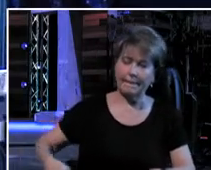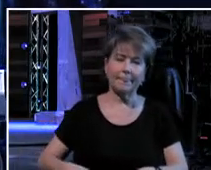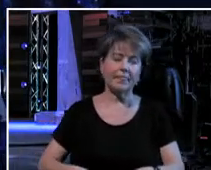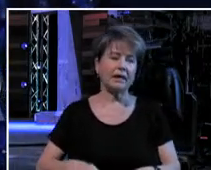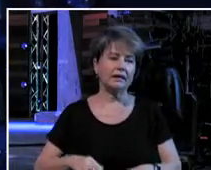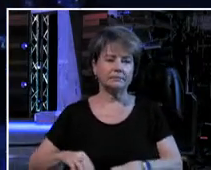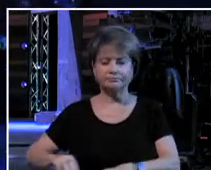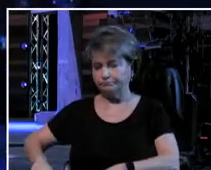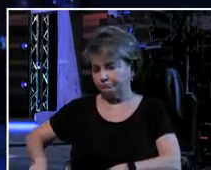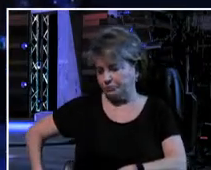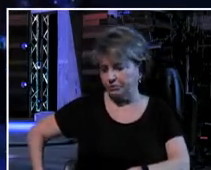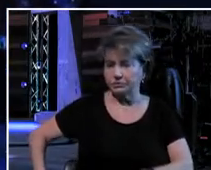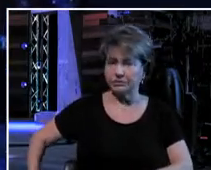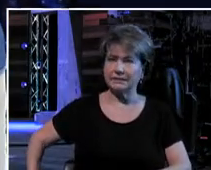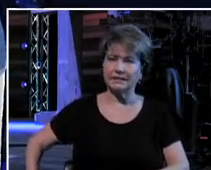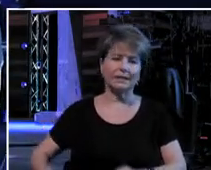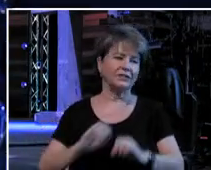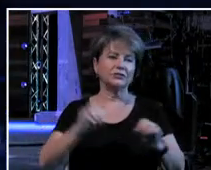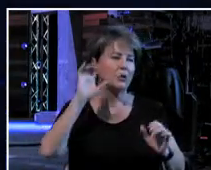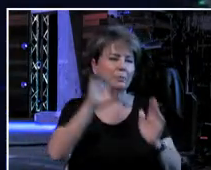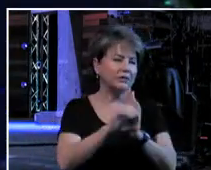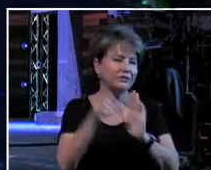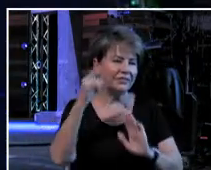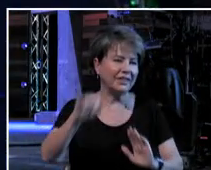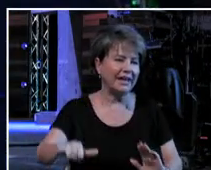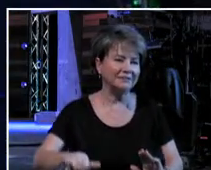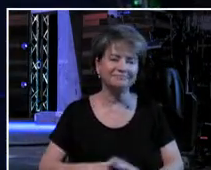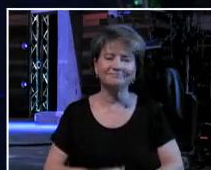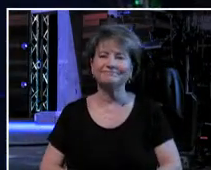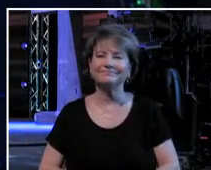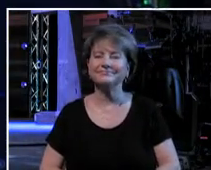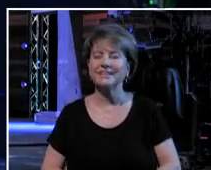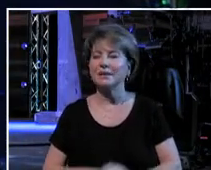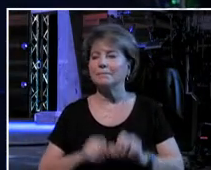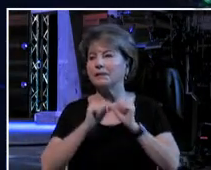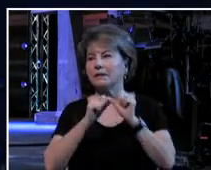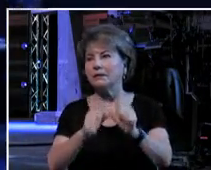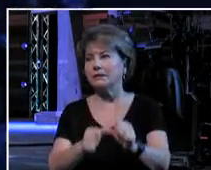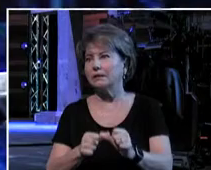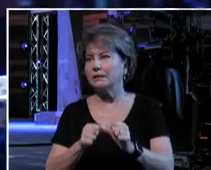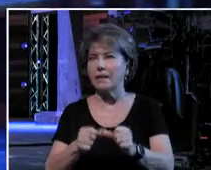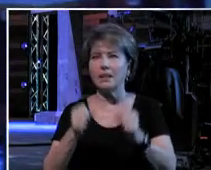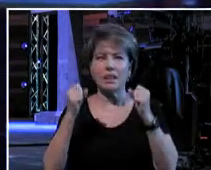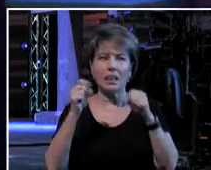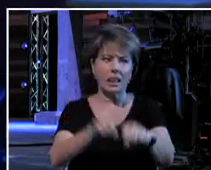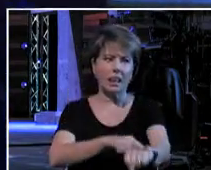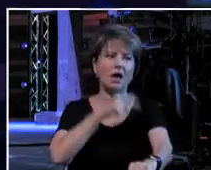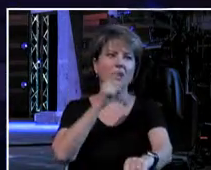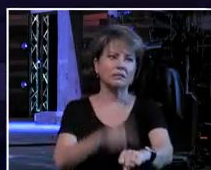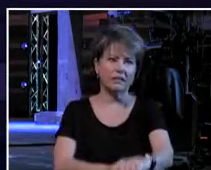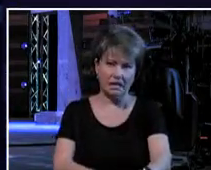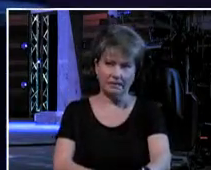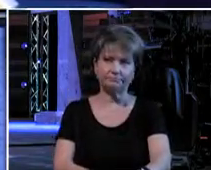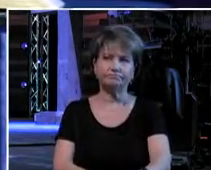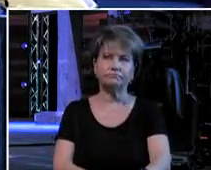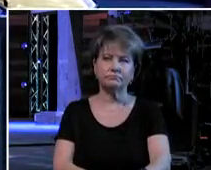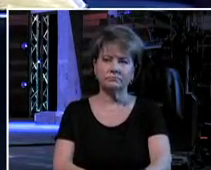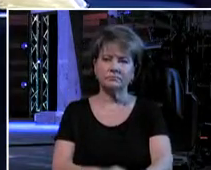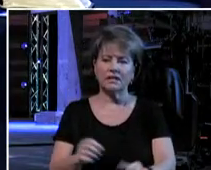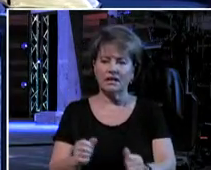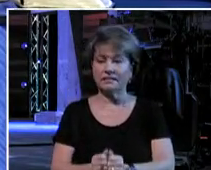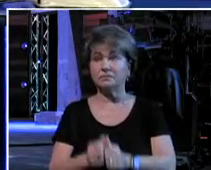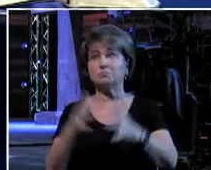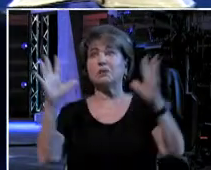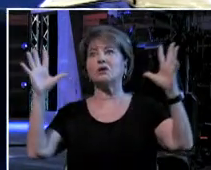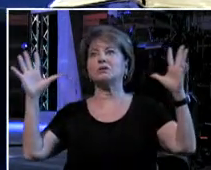No pictures for that one. But I had a bruise that just lasted for... Wait, let's move on from that. I just exploded on